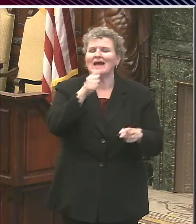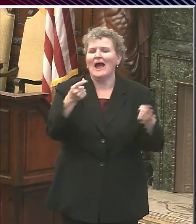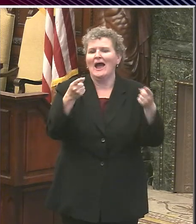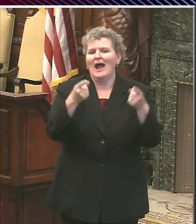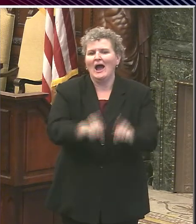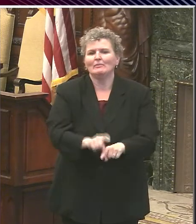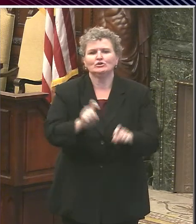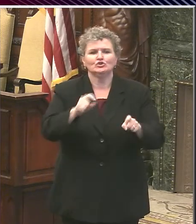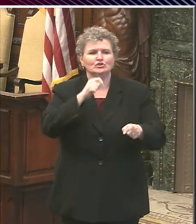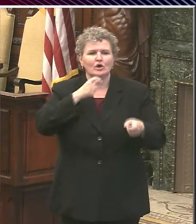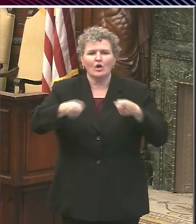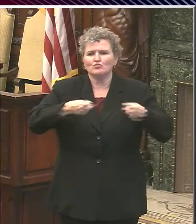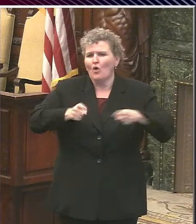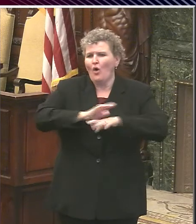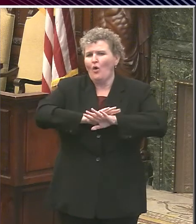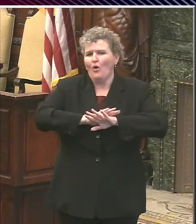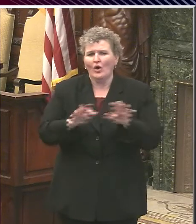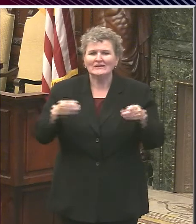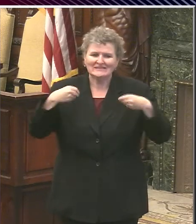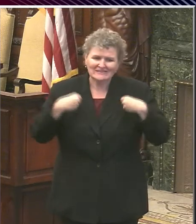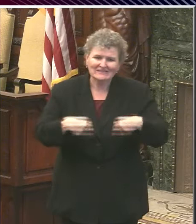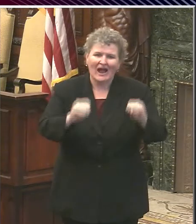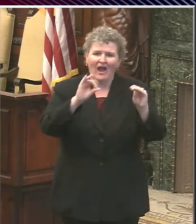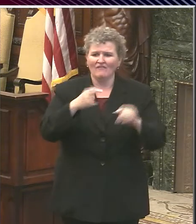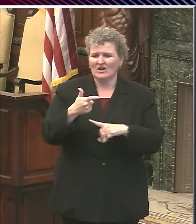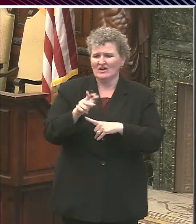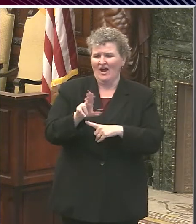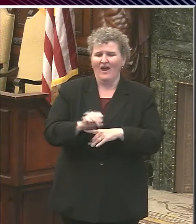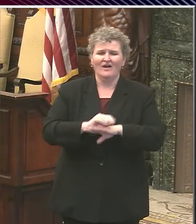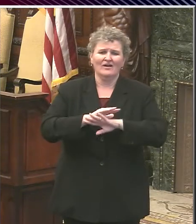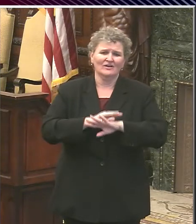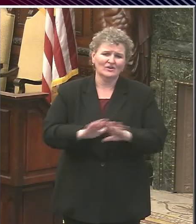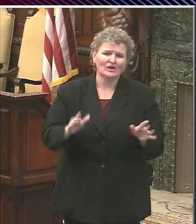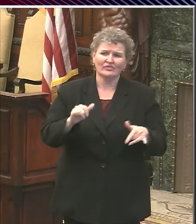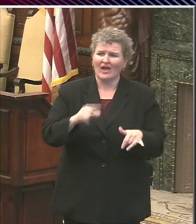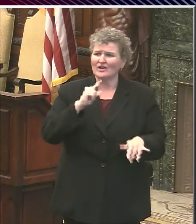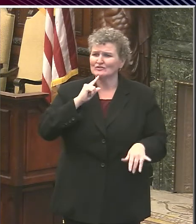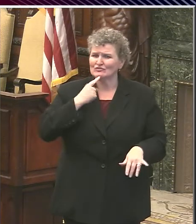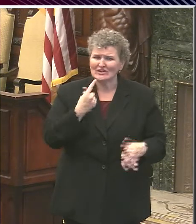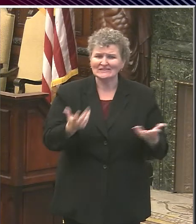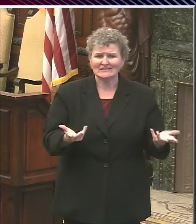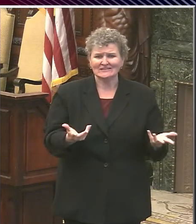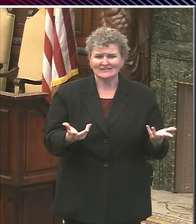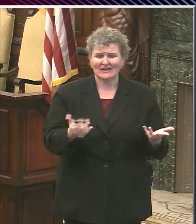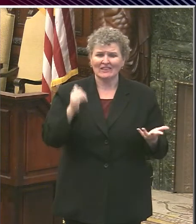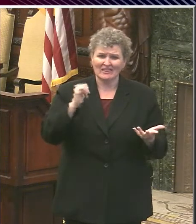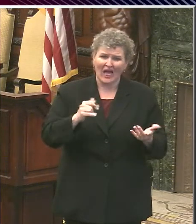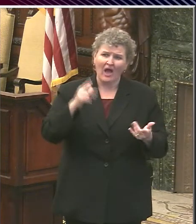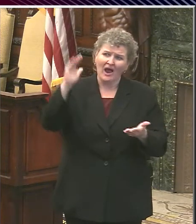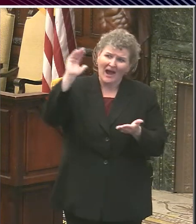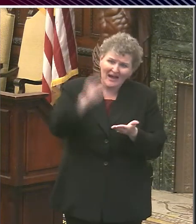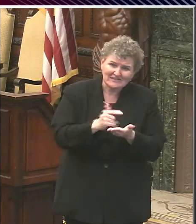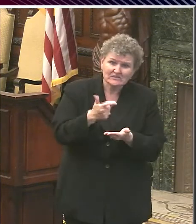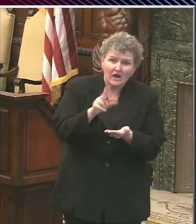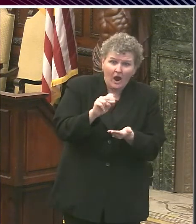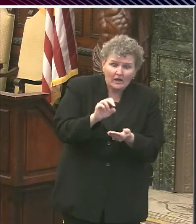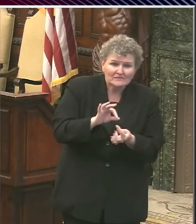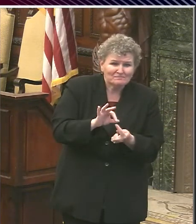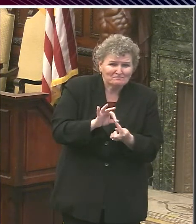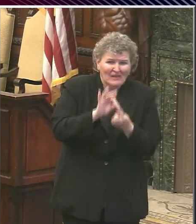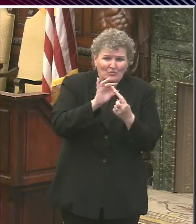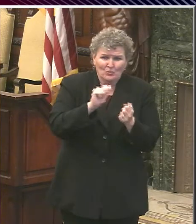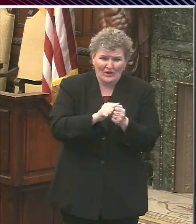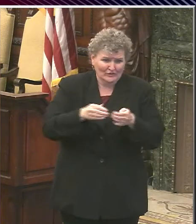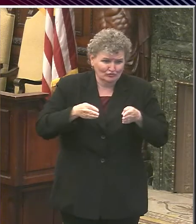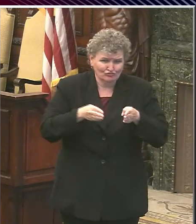able to control the flow and sale of those guns during a crisis time so people have less guns in their hand, especially if they're on the street with them or